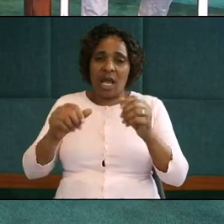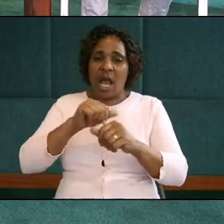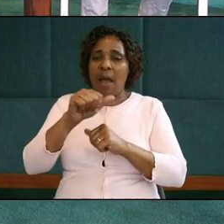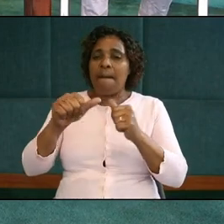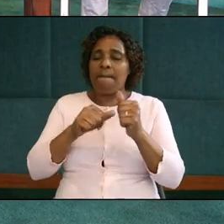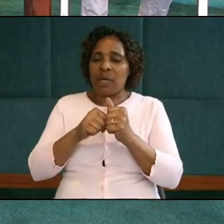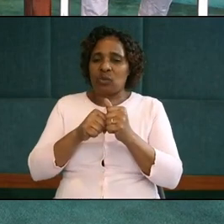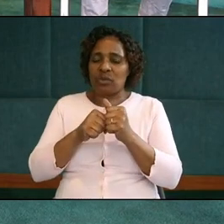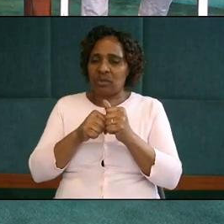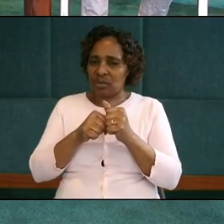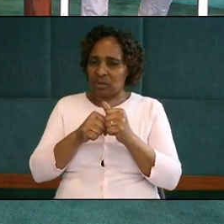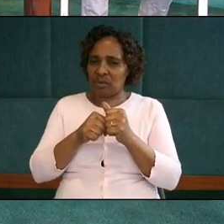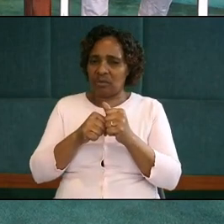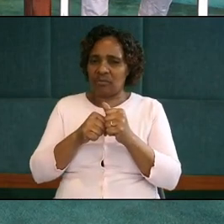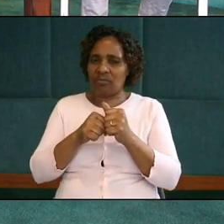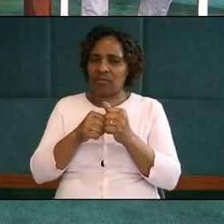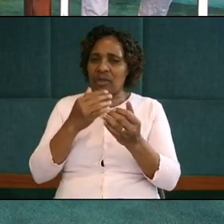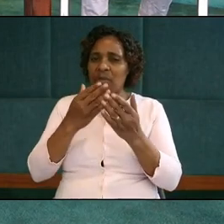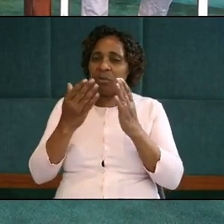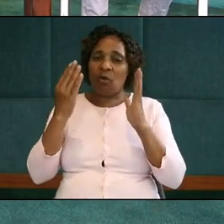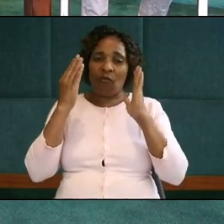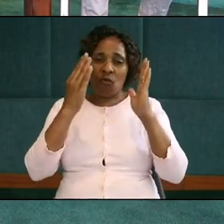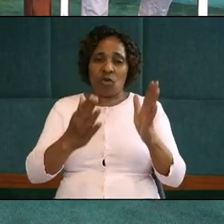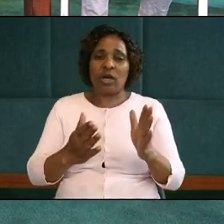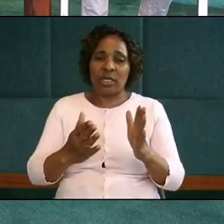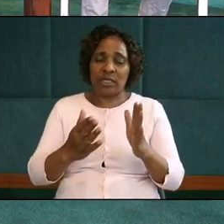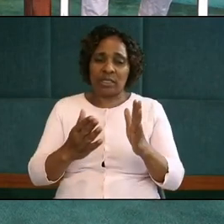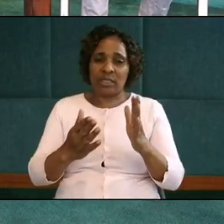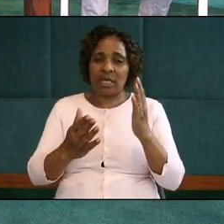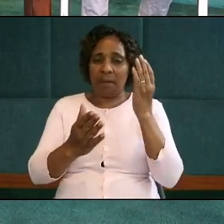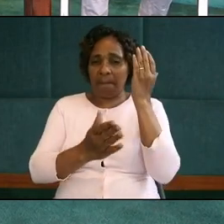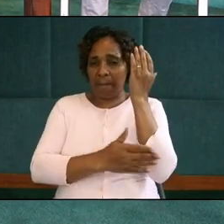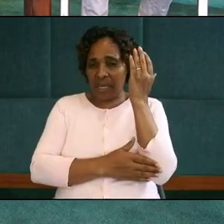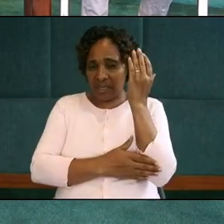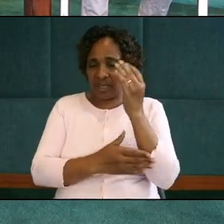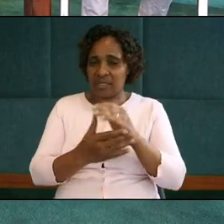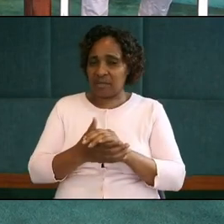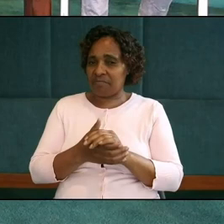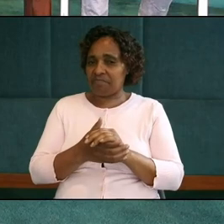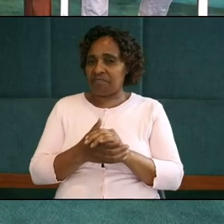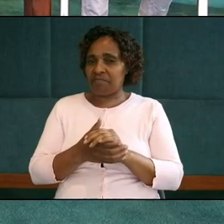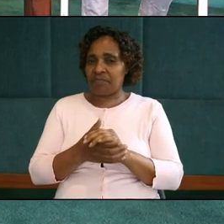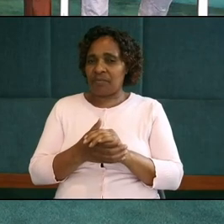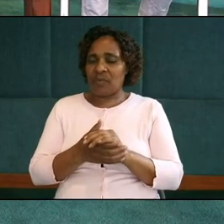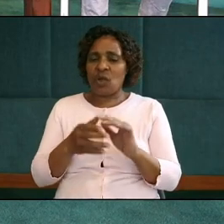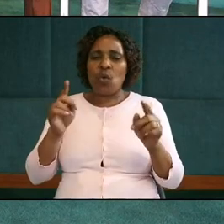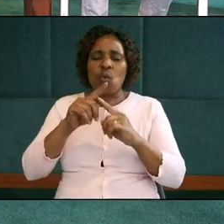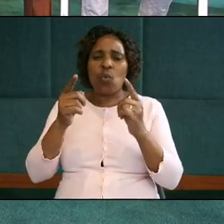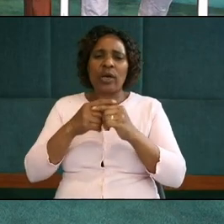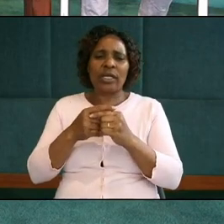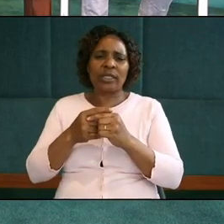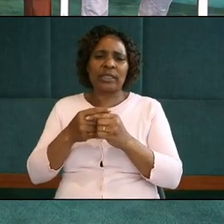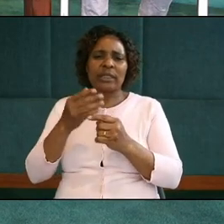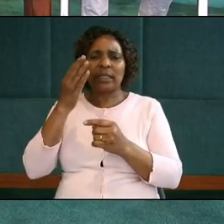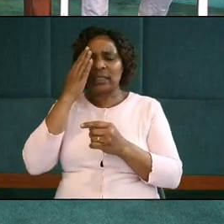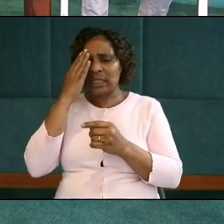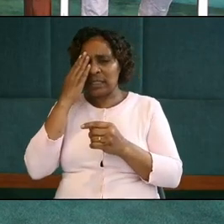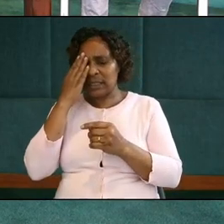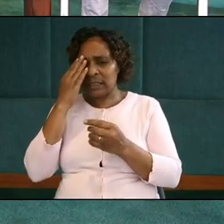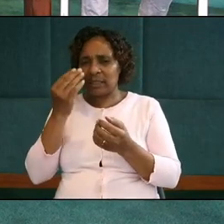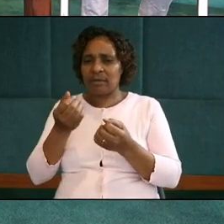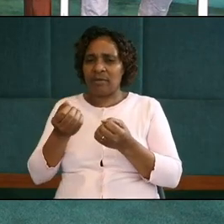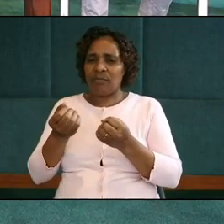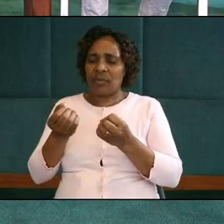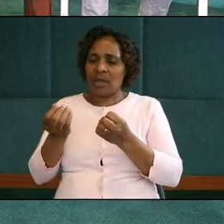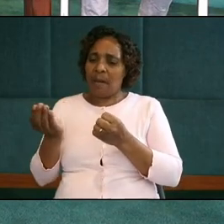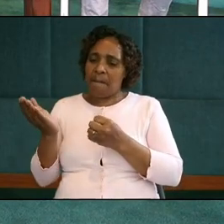I'm mainly going to focus on the godly sorrow part. Mm-hmm. When The Israelites, when the Ark of the Covenant returned